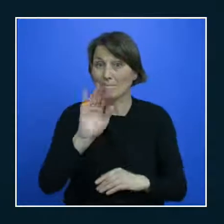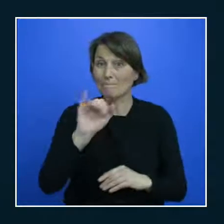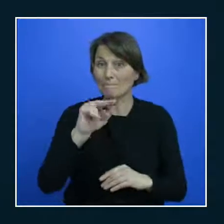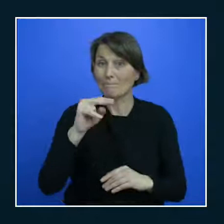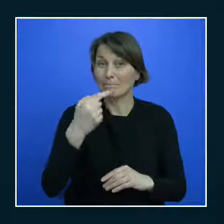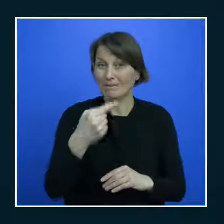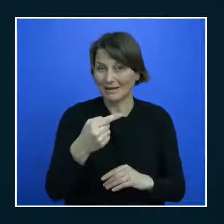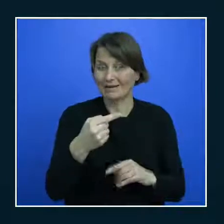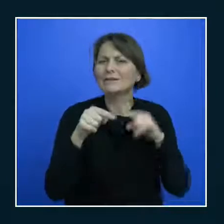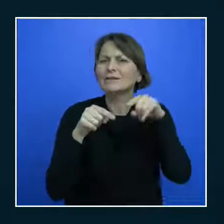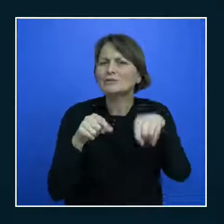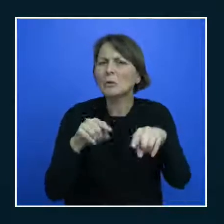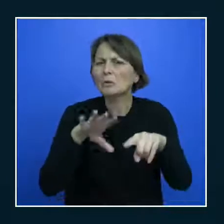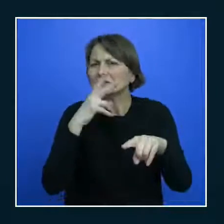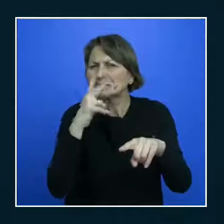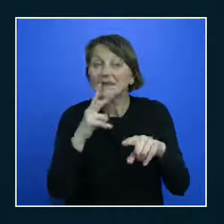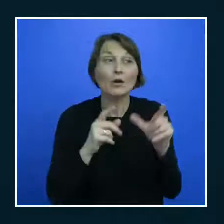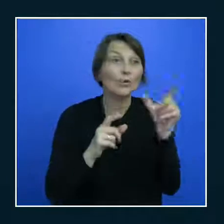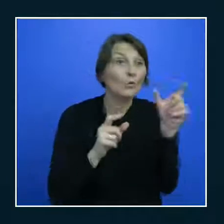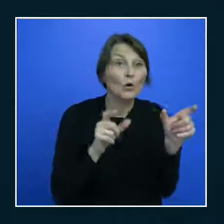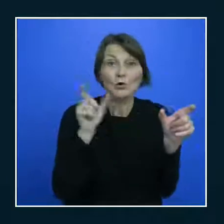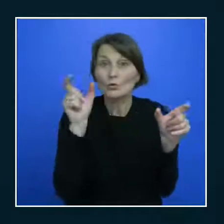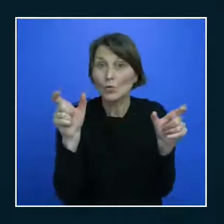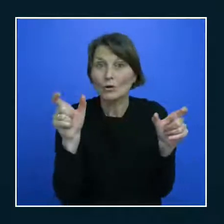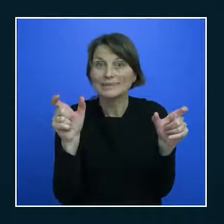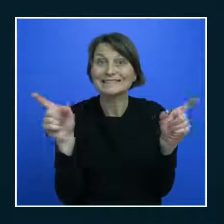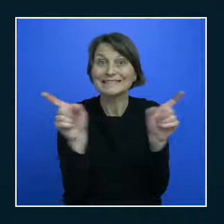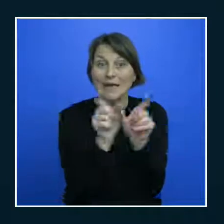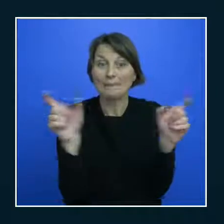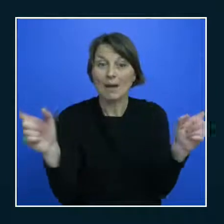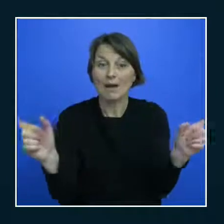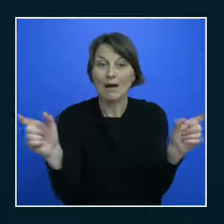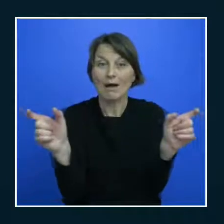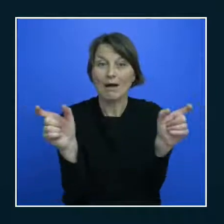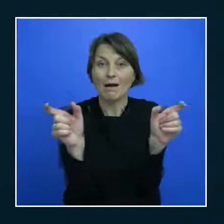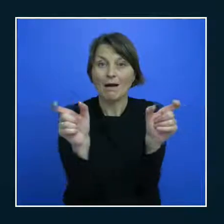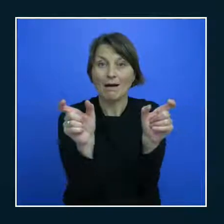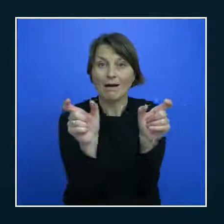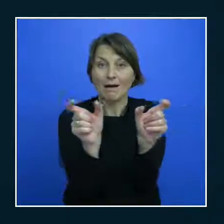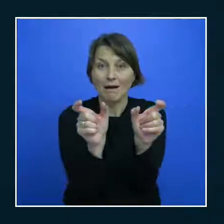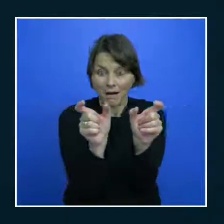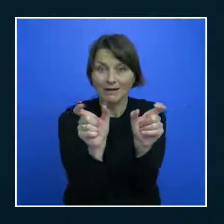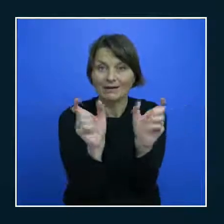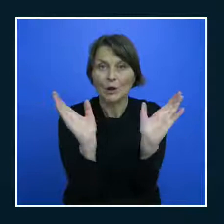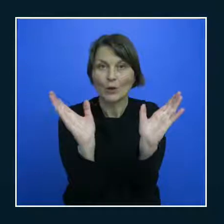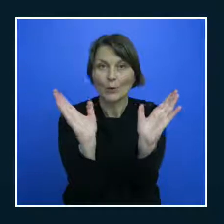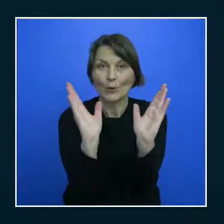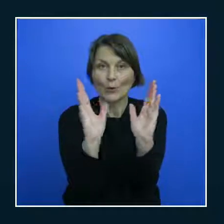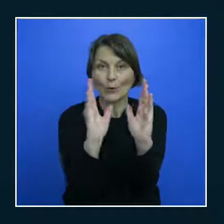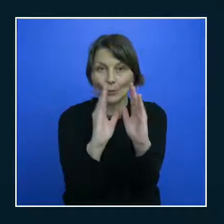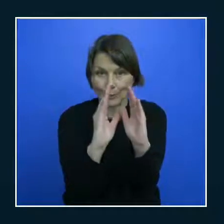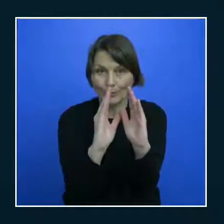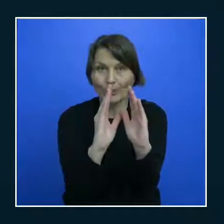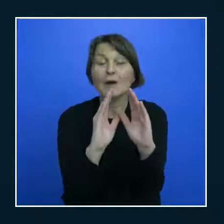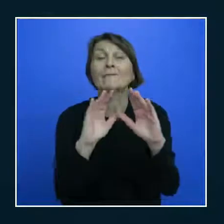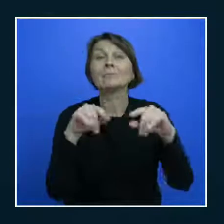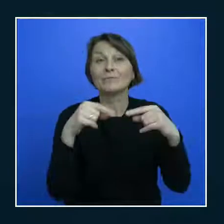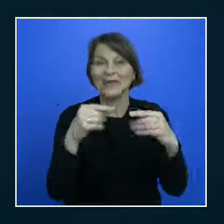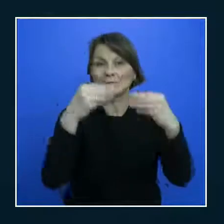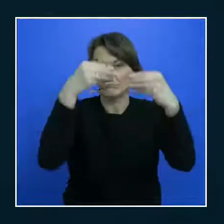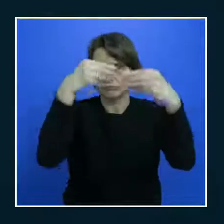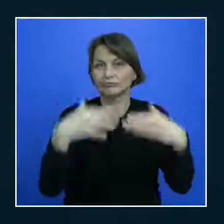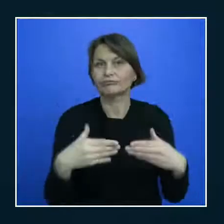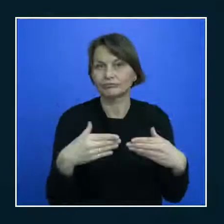in context, with semantic meaning, and then re-ranking the documents. So now you might be able